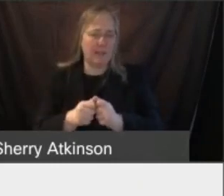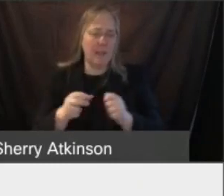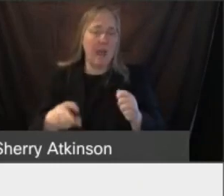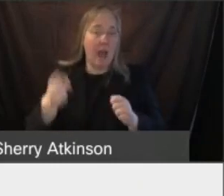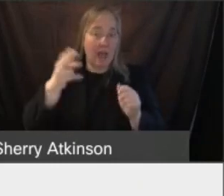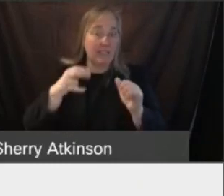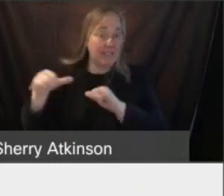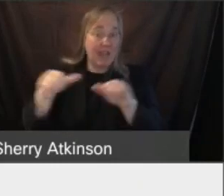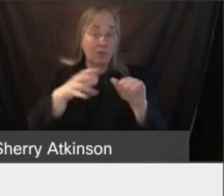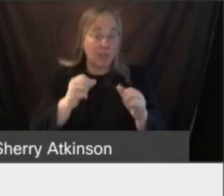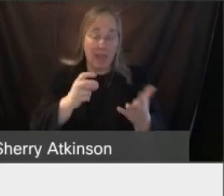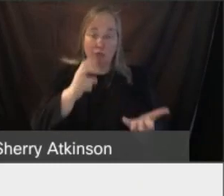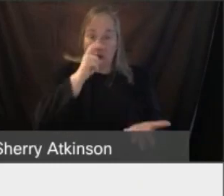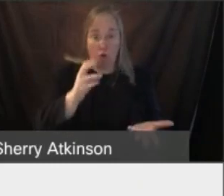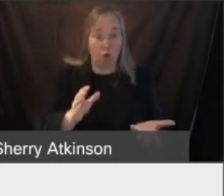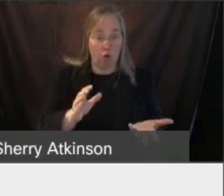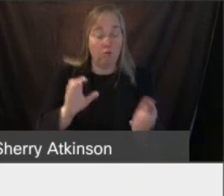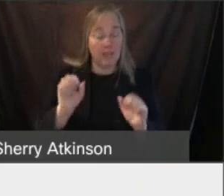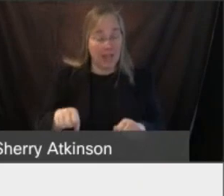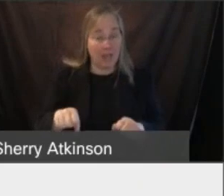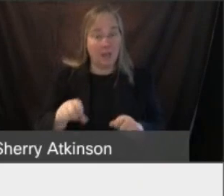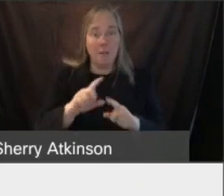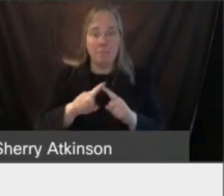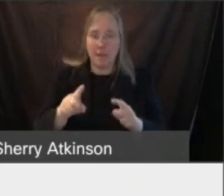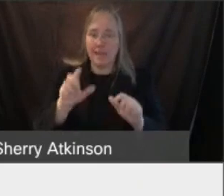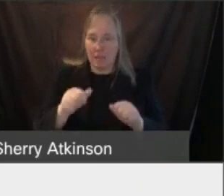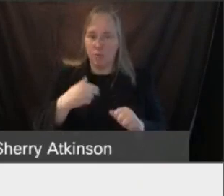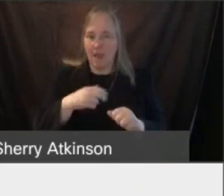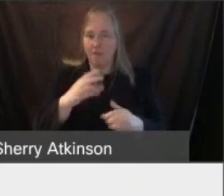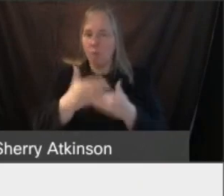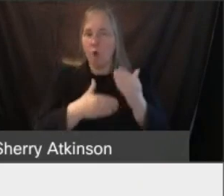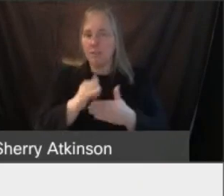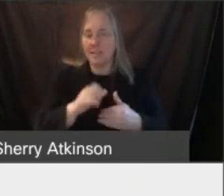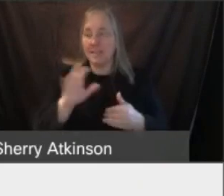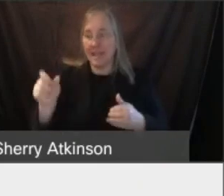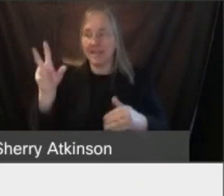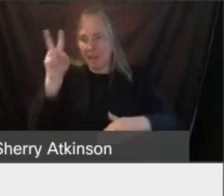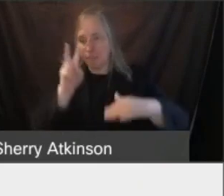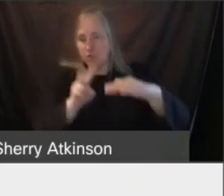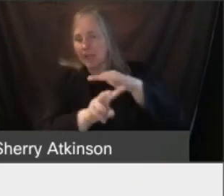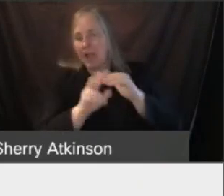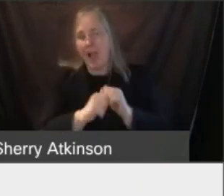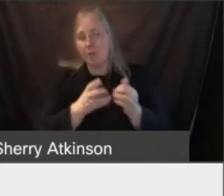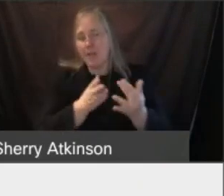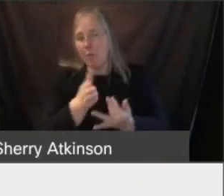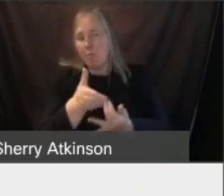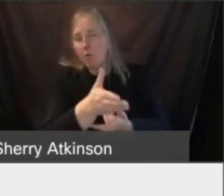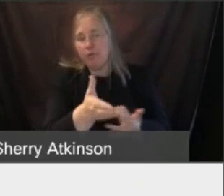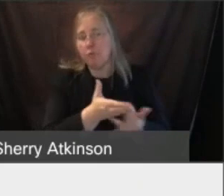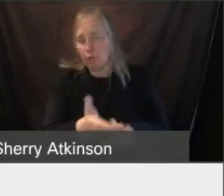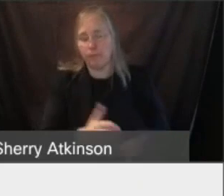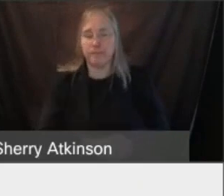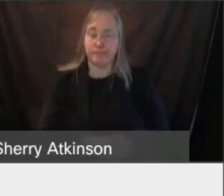standards and rigor. But again, can you have a predictable process that they can move through? Excellent. Good point.